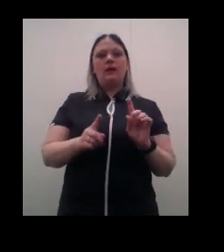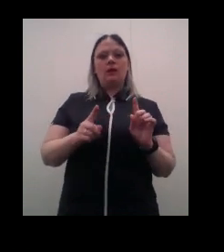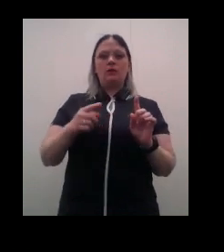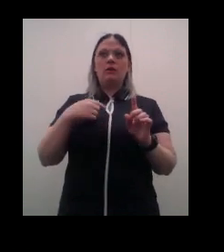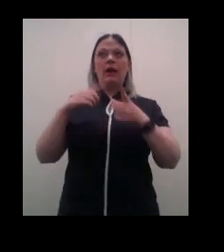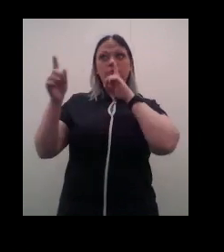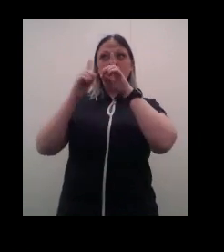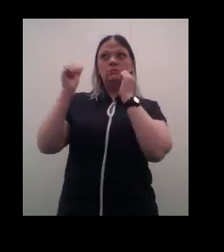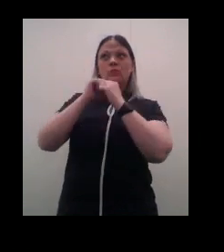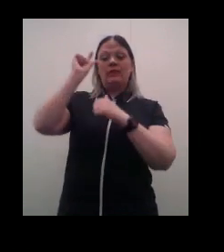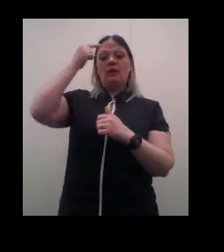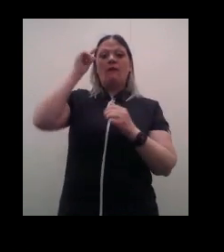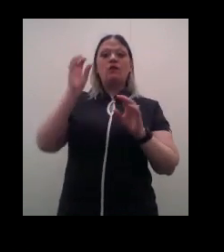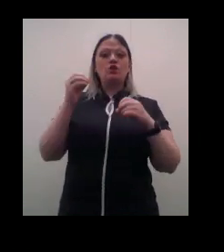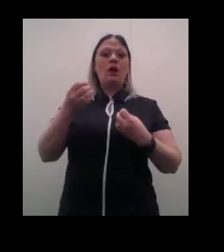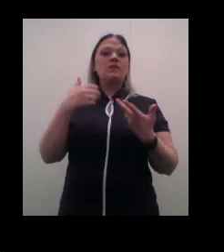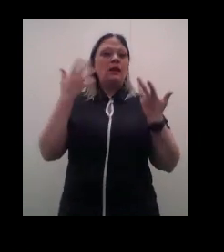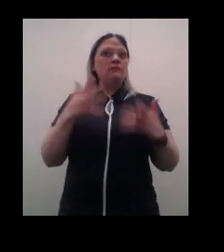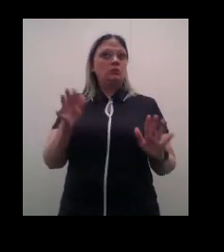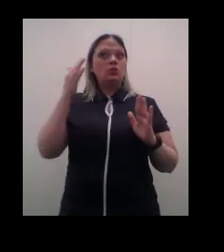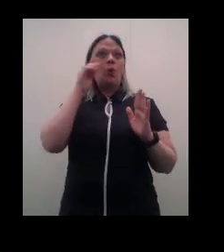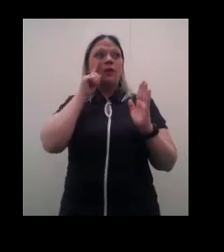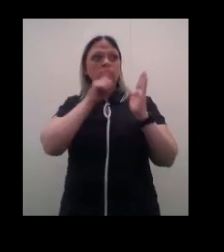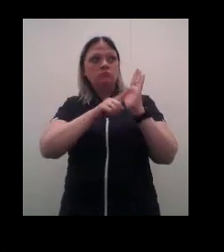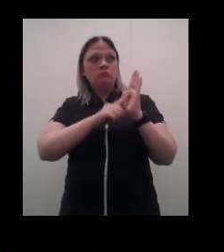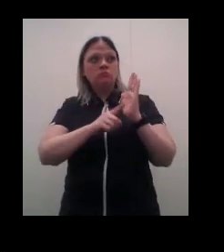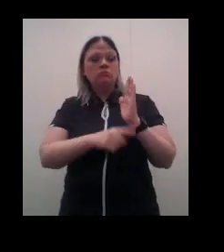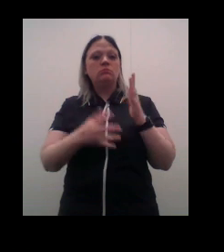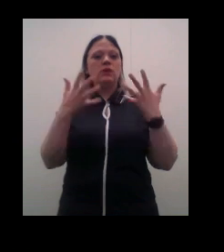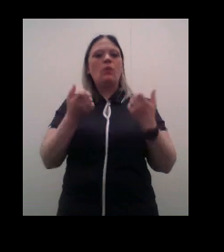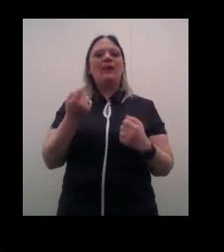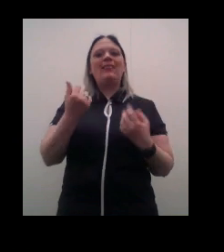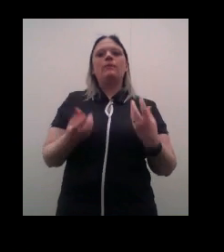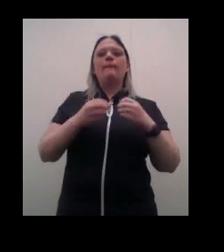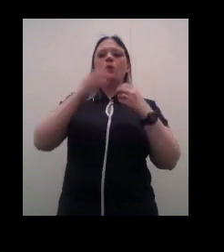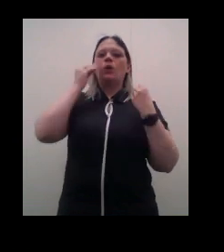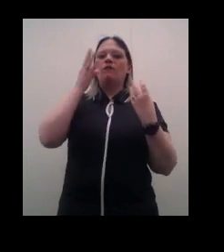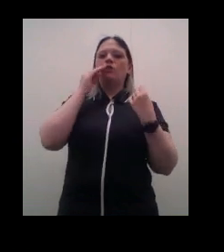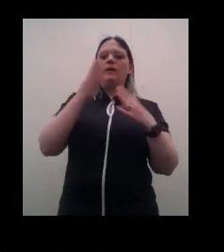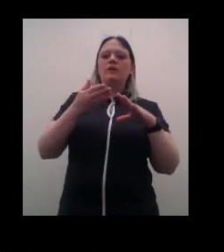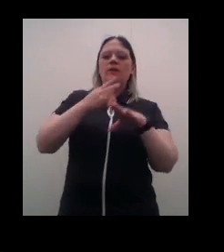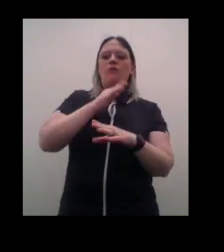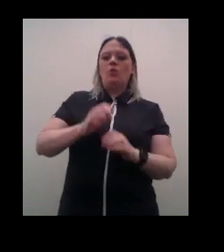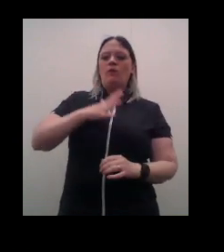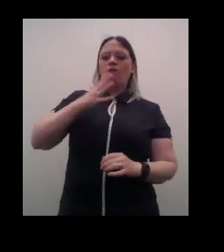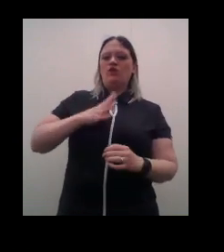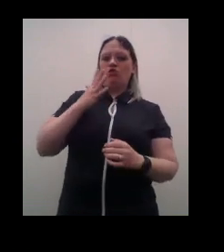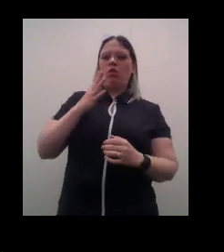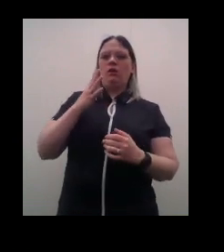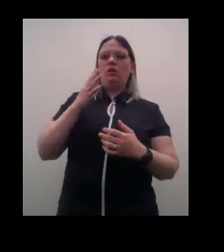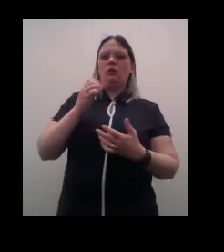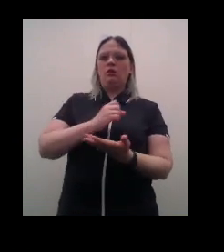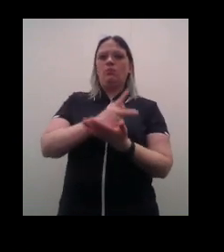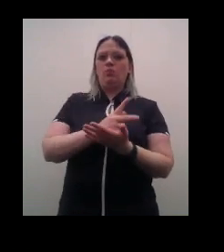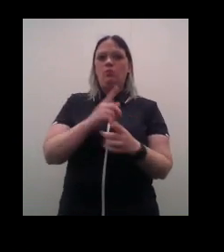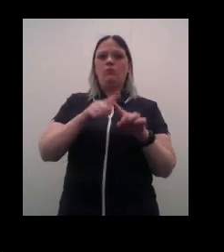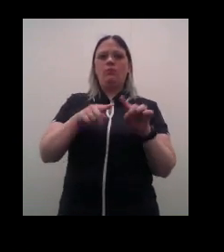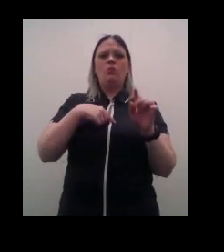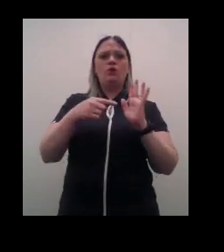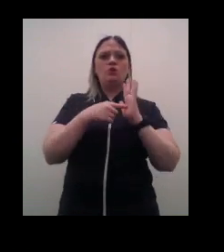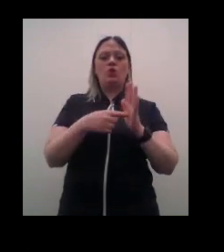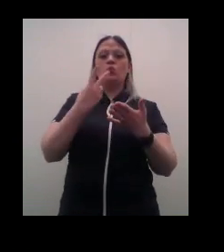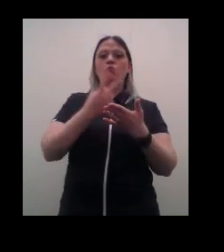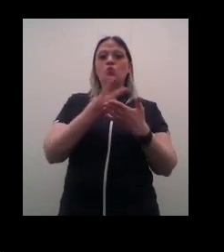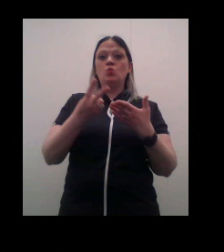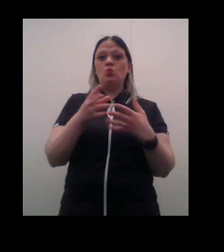touch with the governor's office, and I know they're looking at that. I think they want a little bit more data before we officially prove it, but as we showed you with the one slide, which showed 2